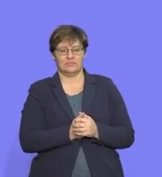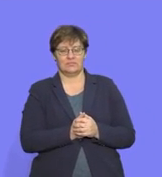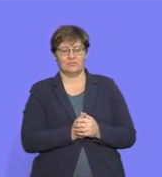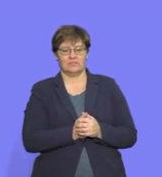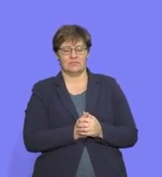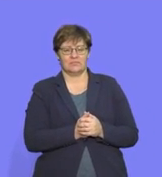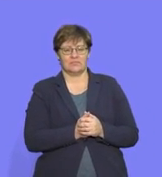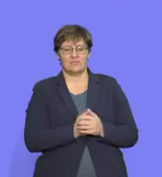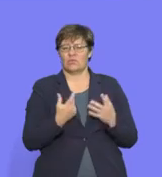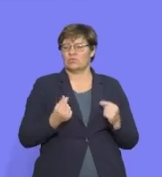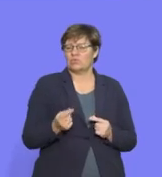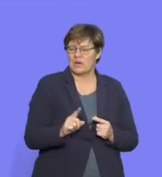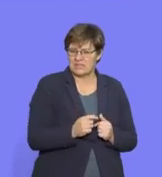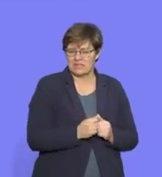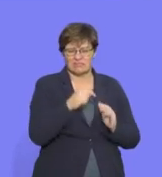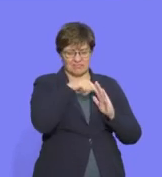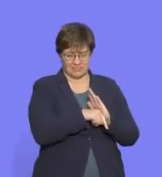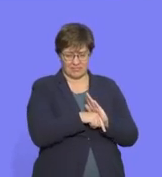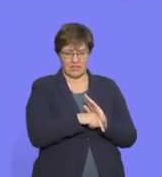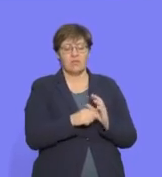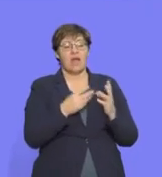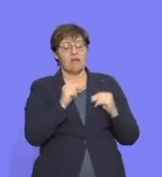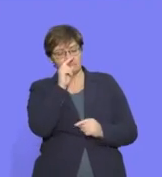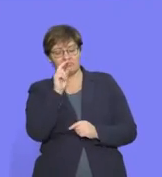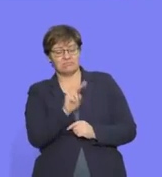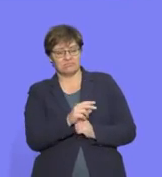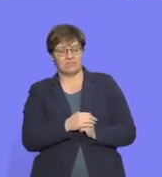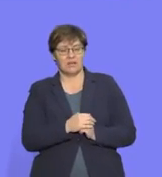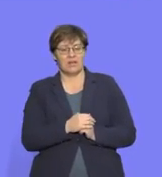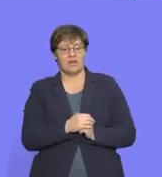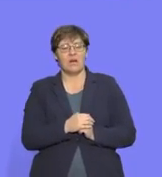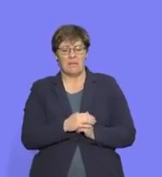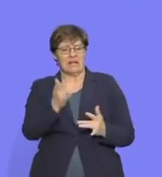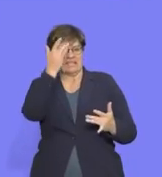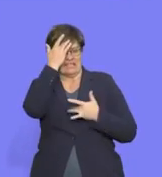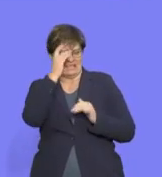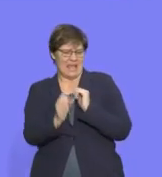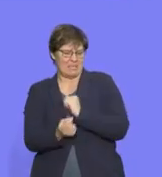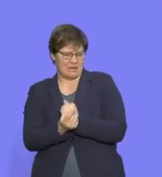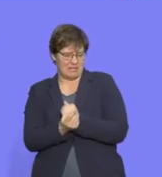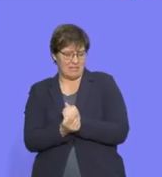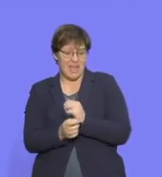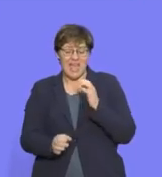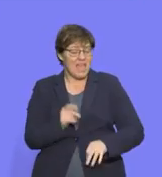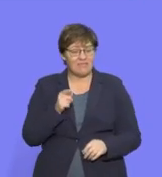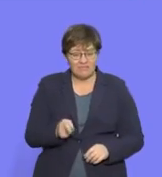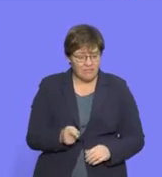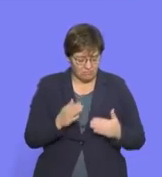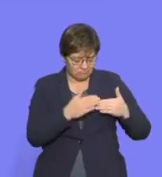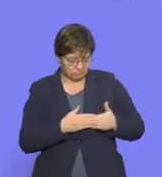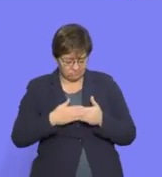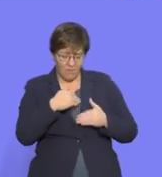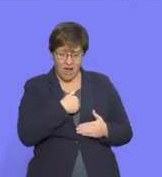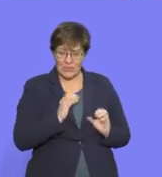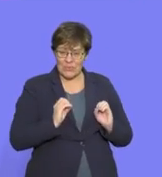to define. What does it do? And here we're also having a look at a few of the disorders. What could happen if we don't